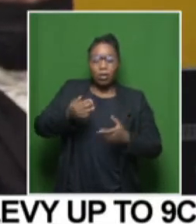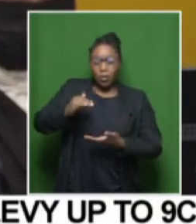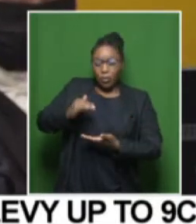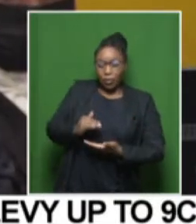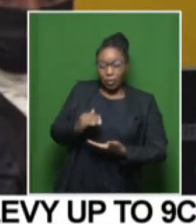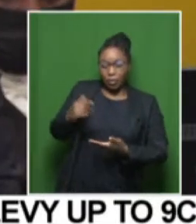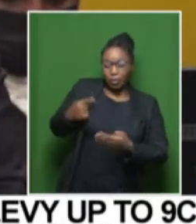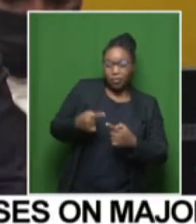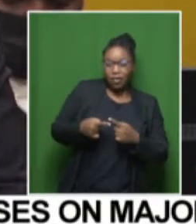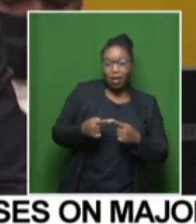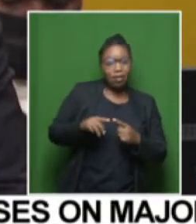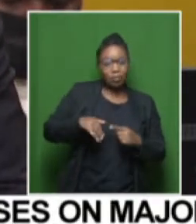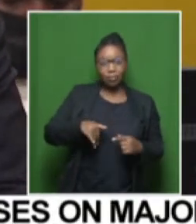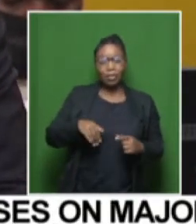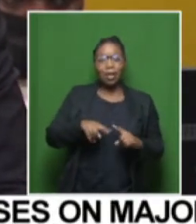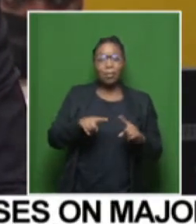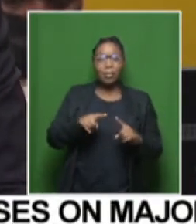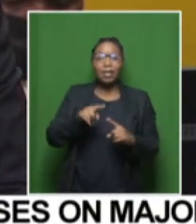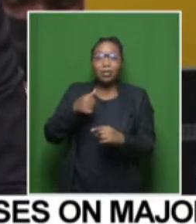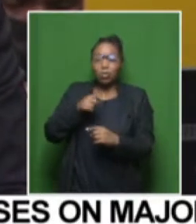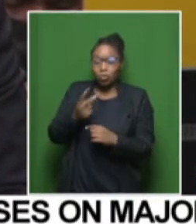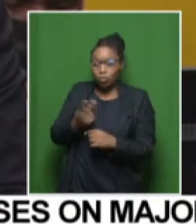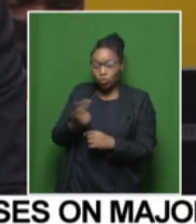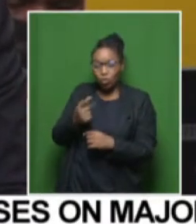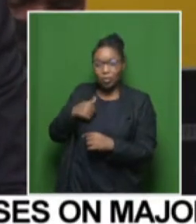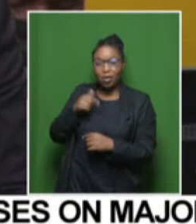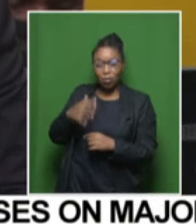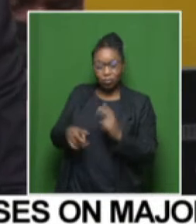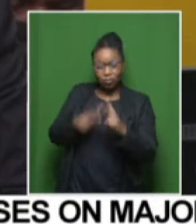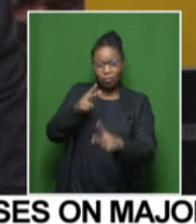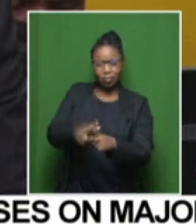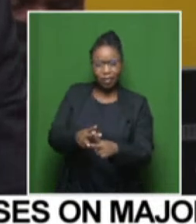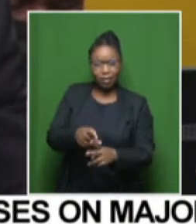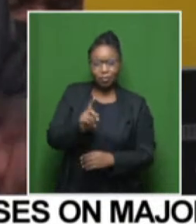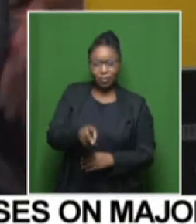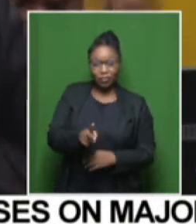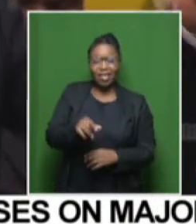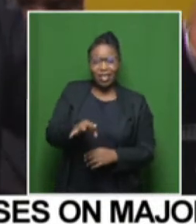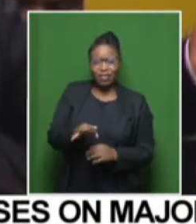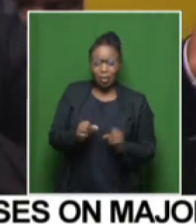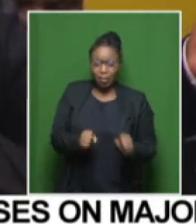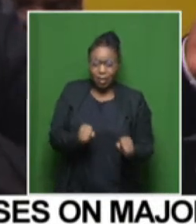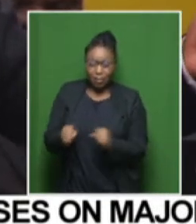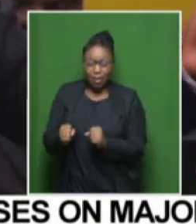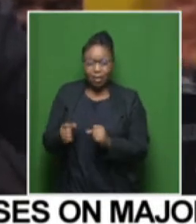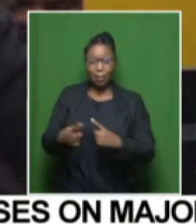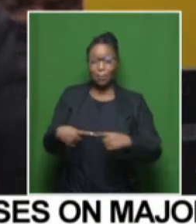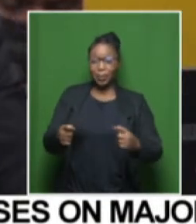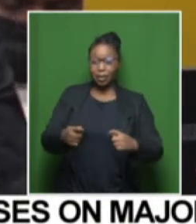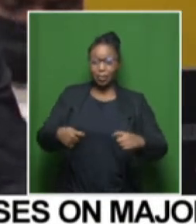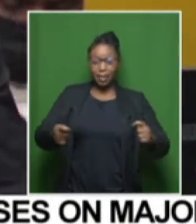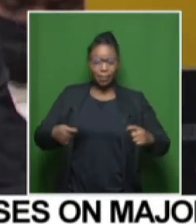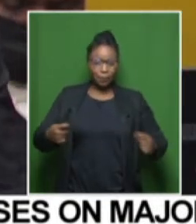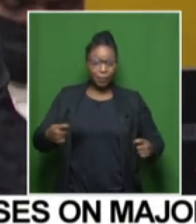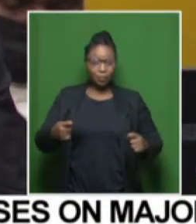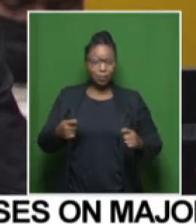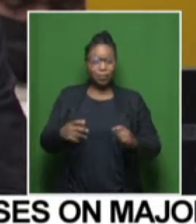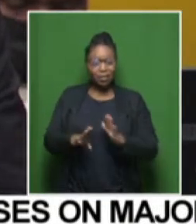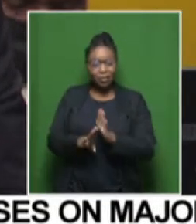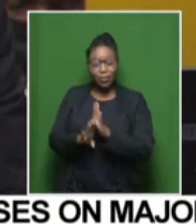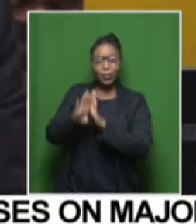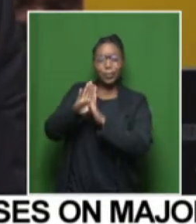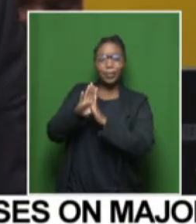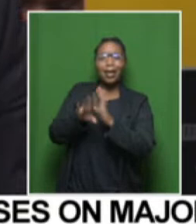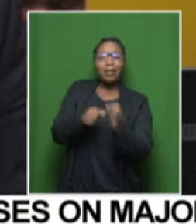me restate my earlier caution that if there are permanent expenditure increases in the coming